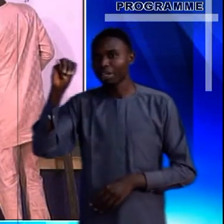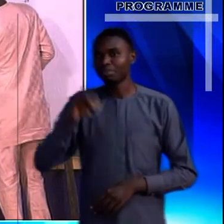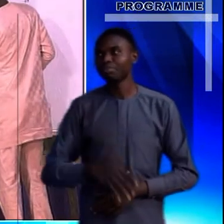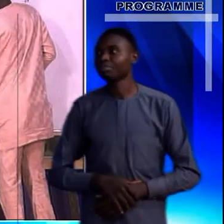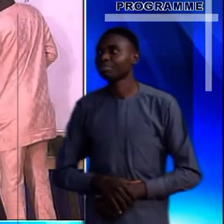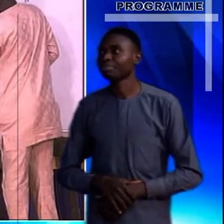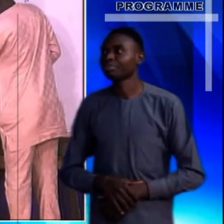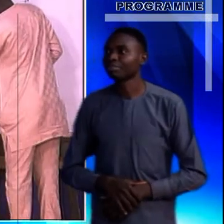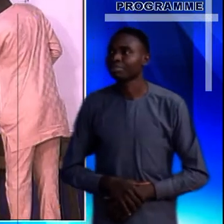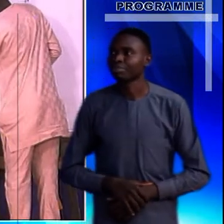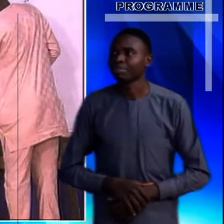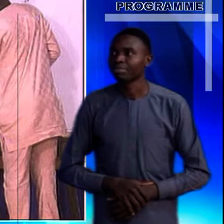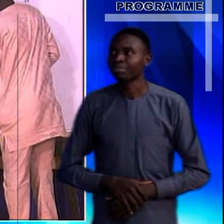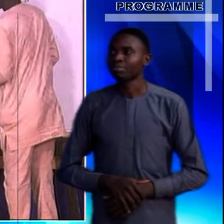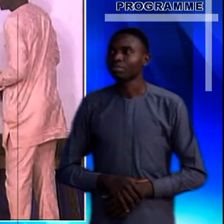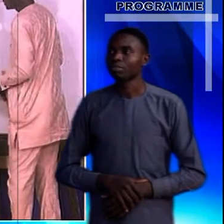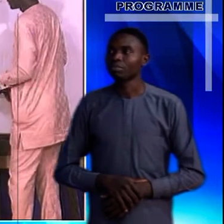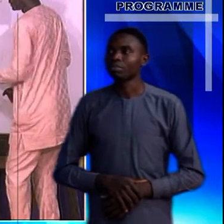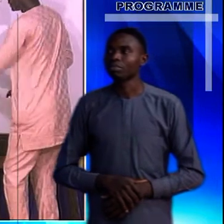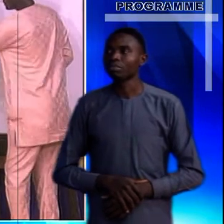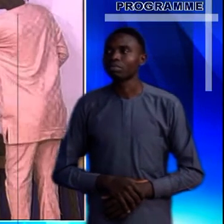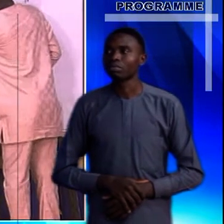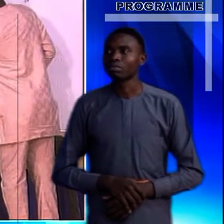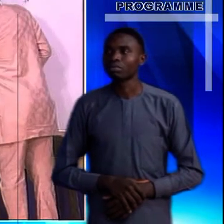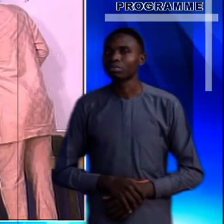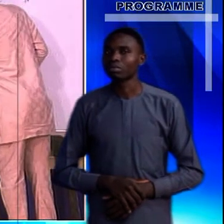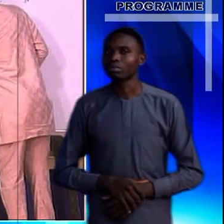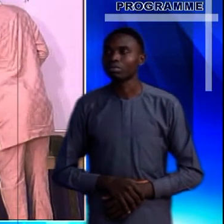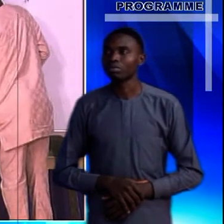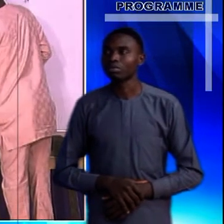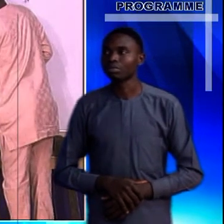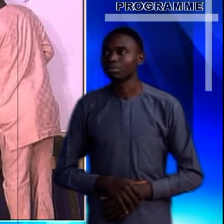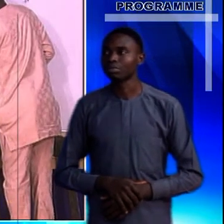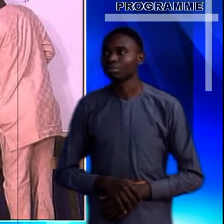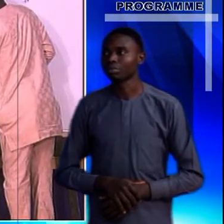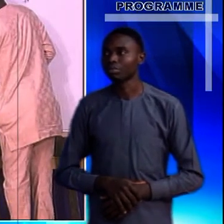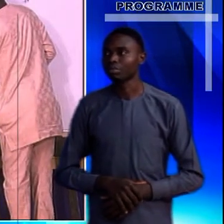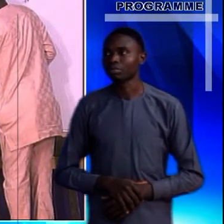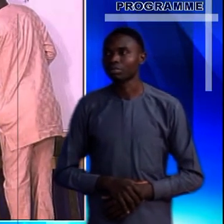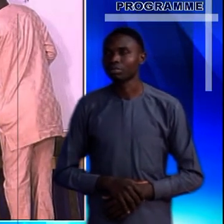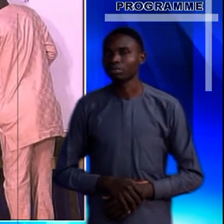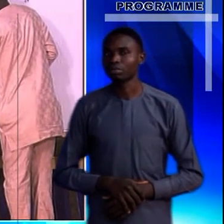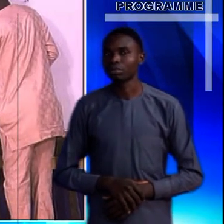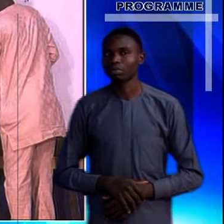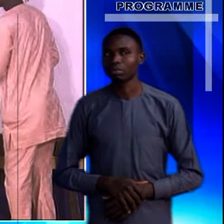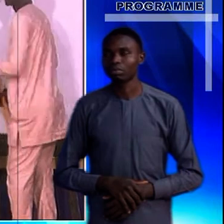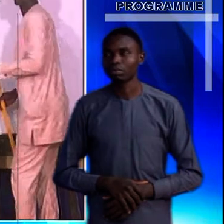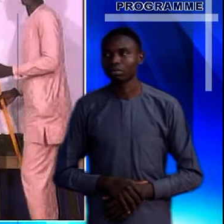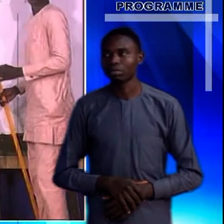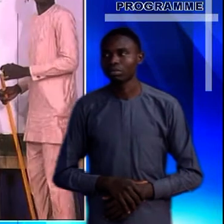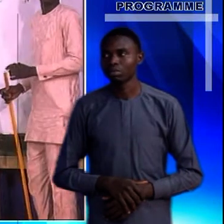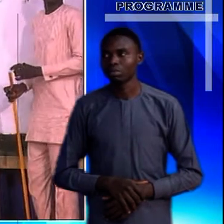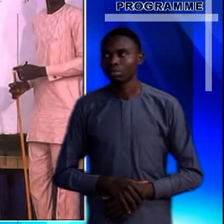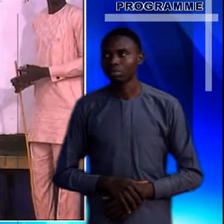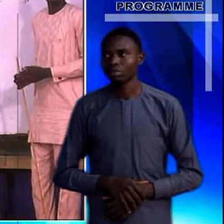raised to the power of 10. If this meter is 1, this decimeter is 10 raised to the power minus